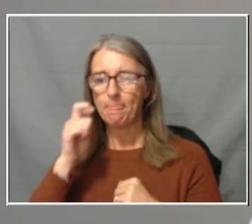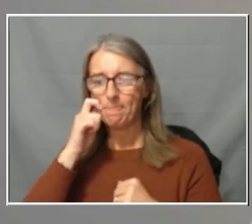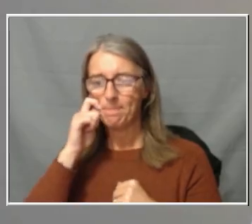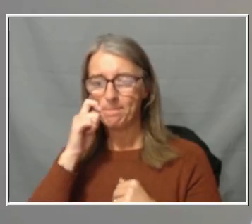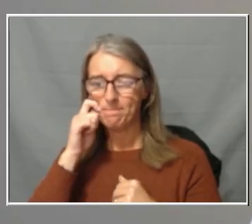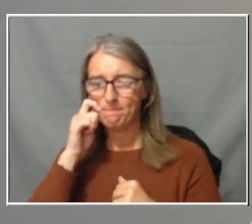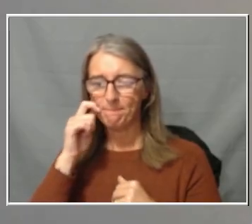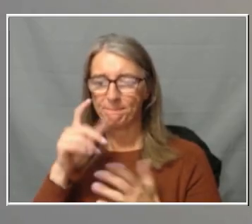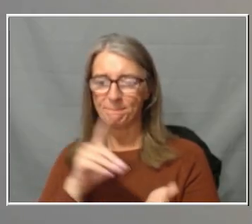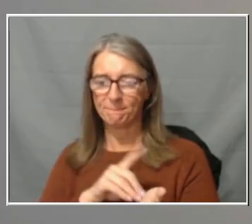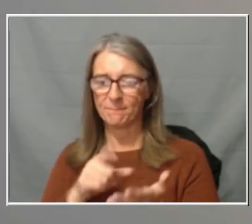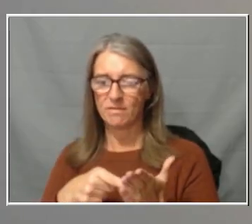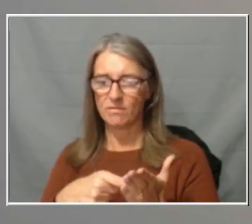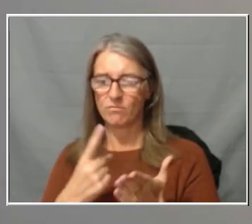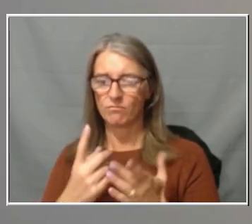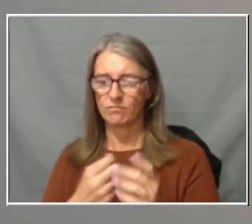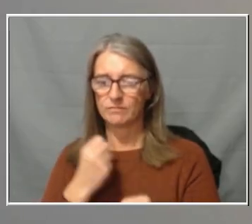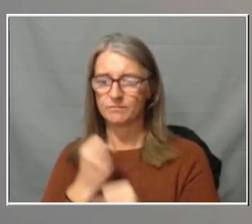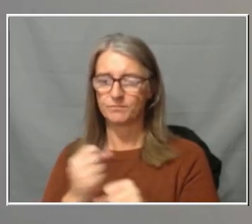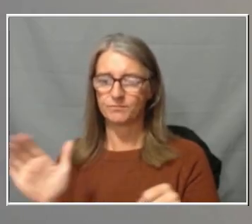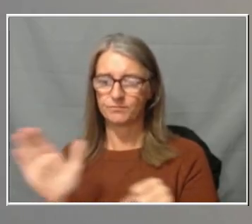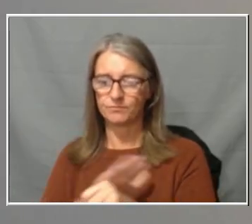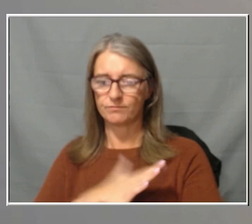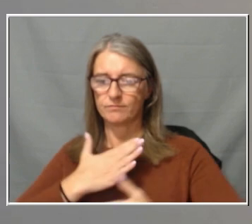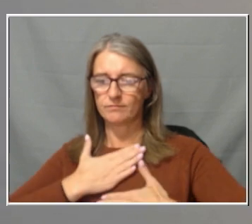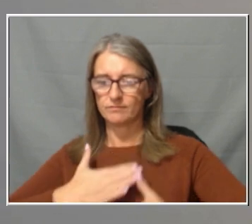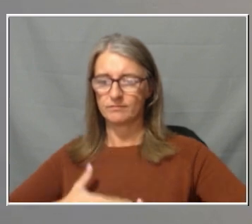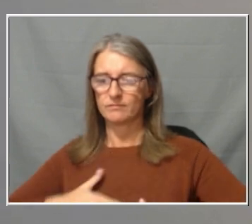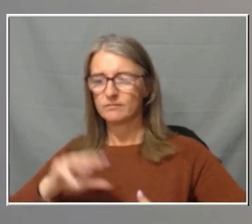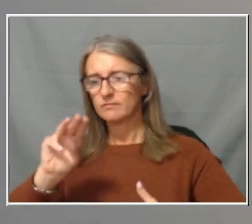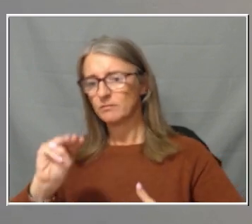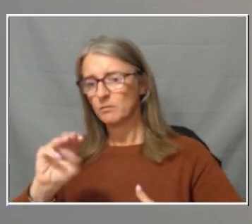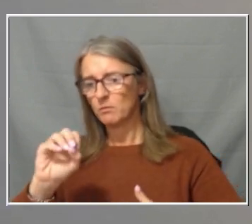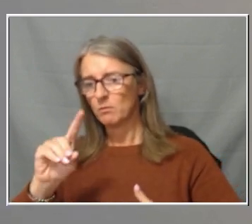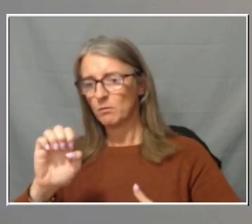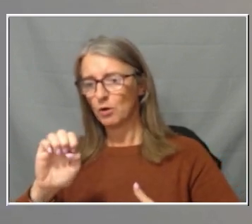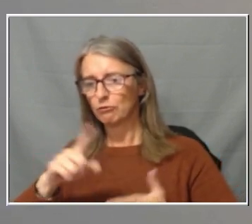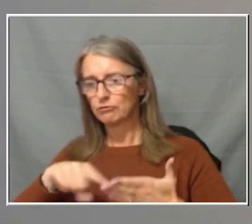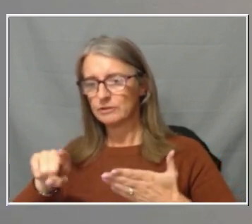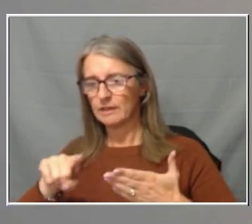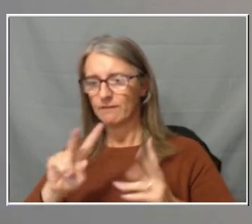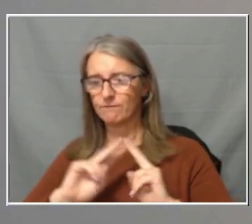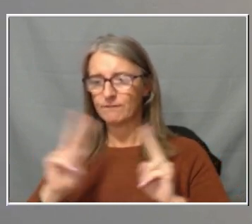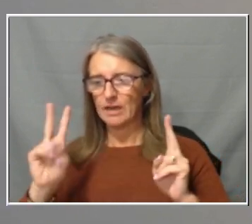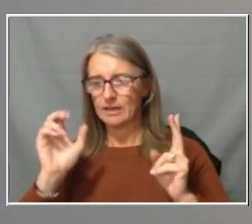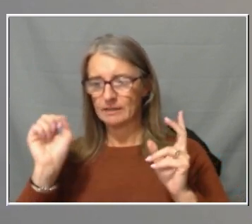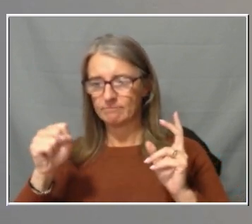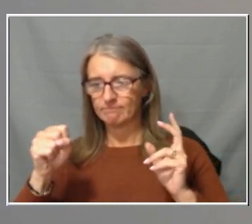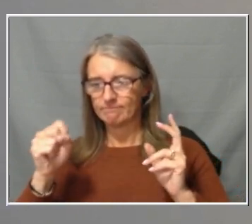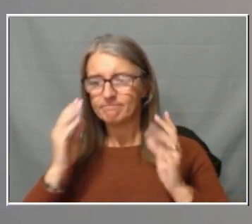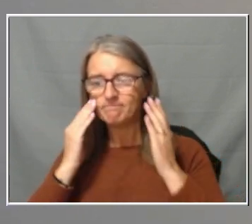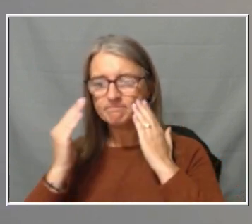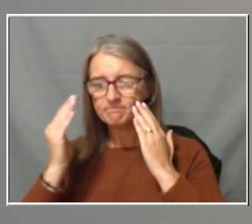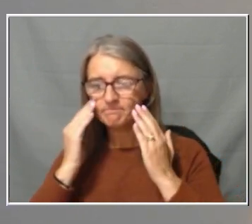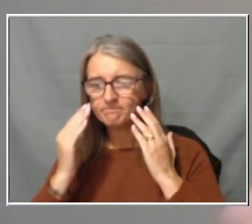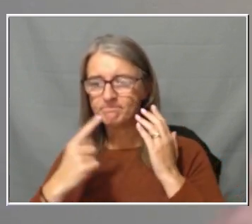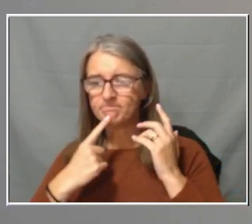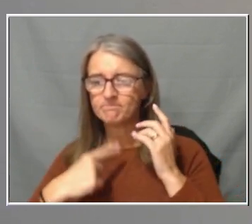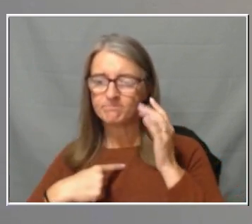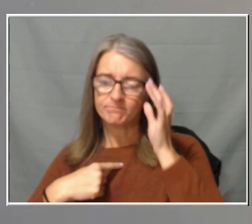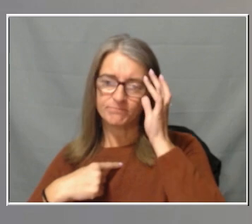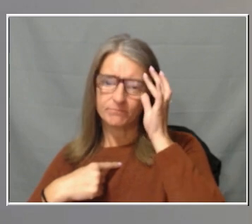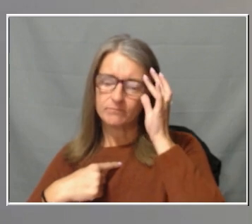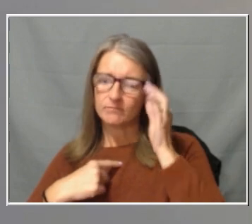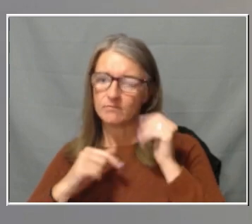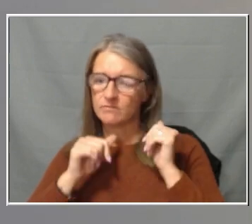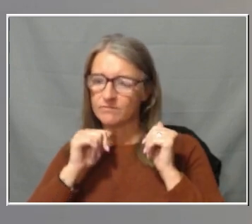dermatologist once a year, and they do a full mole check. And yes, I'm very aware of, they tell me, okay, we're